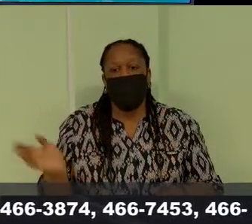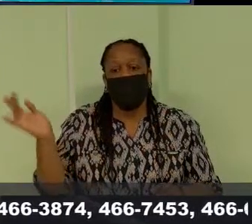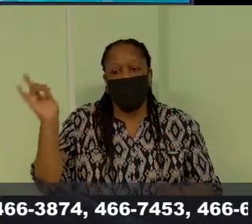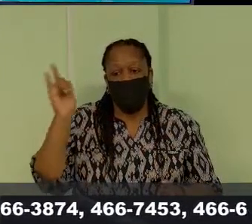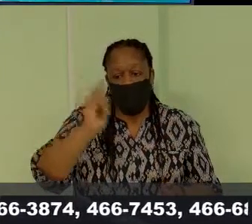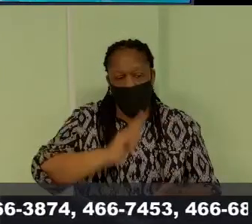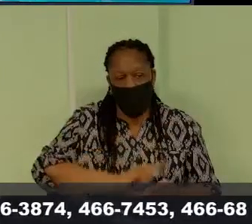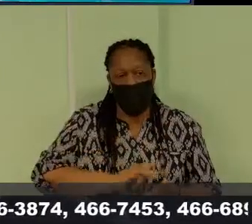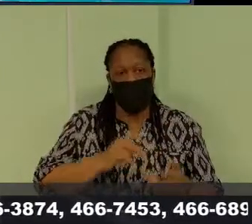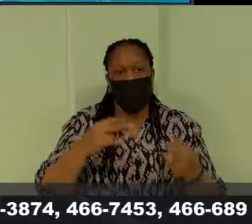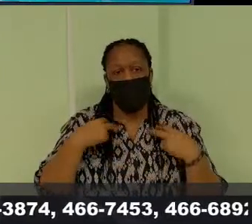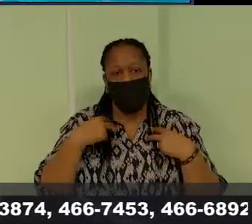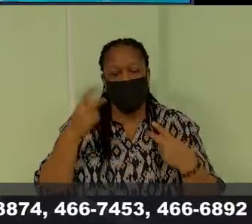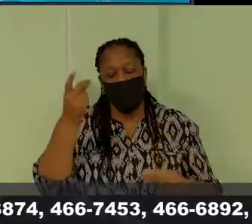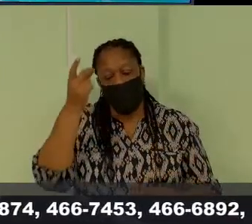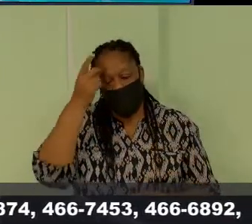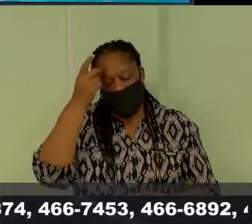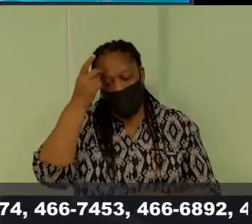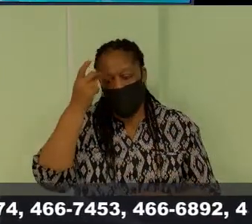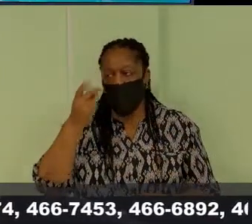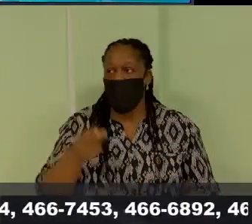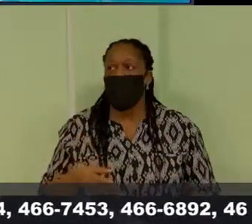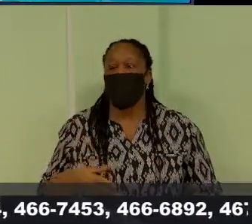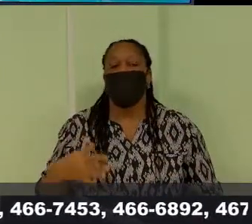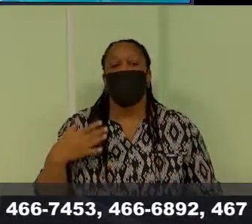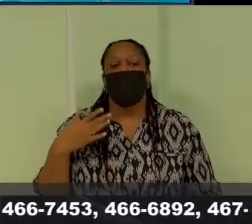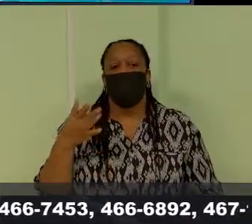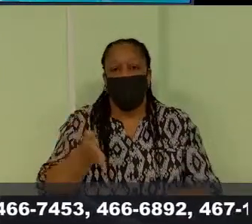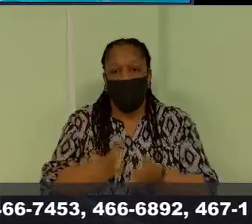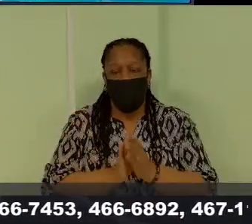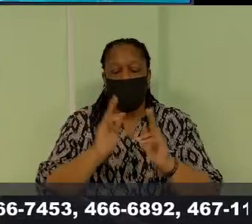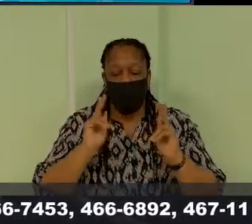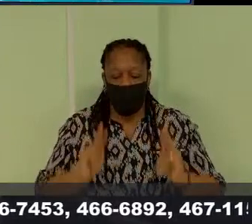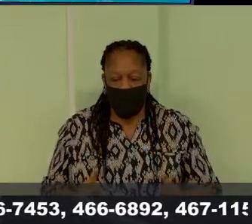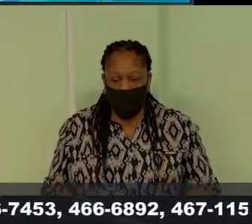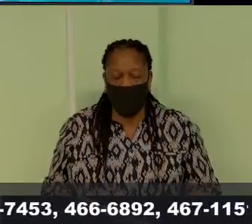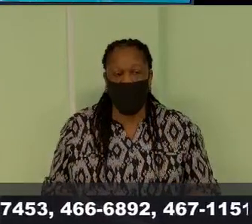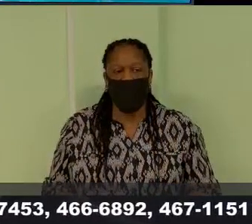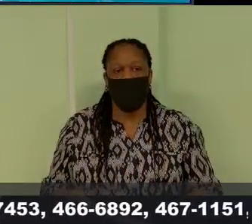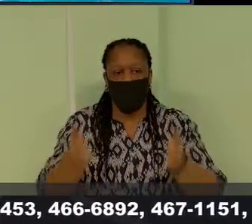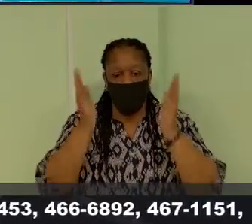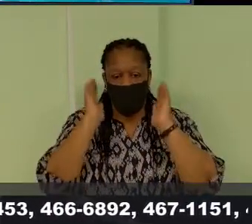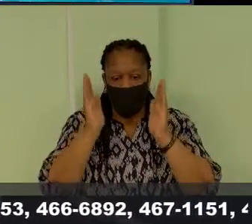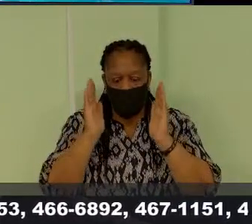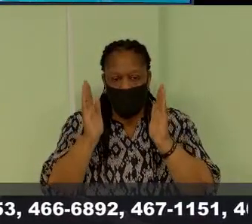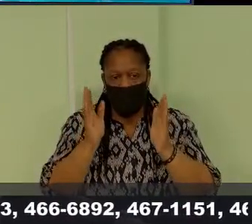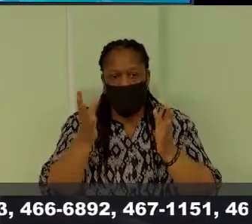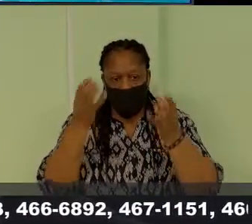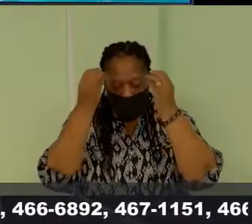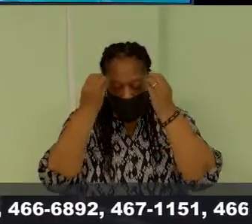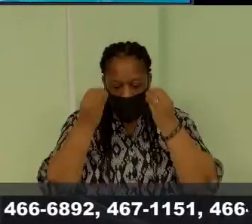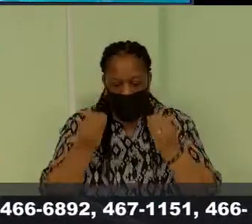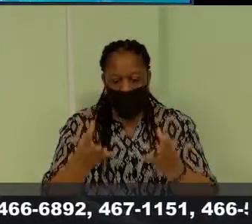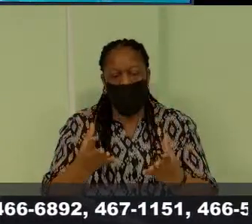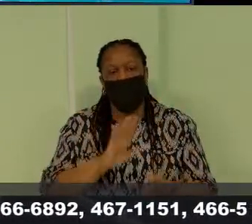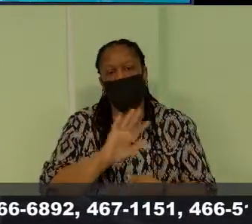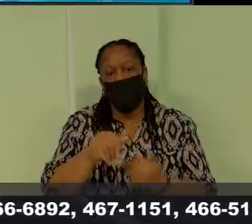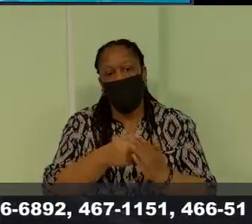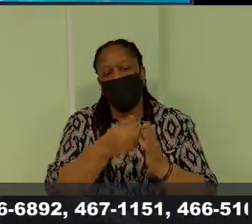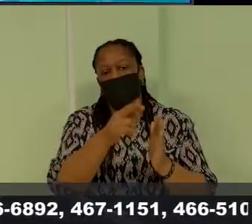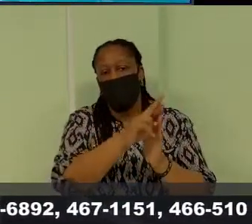borders to continue to comply with the regulations. It's very important now more than